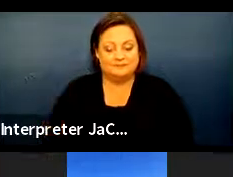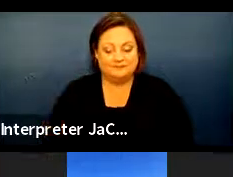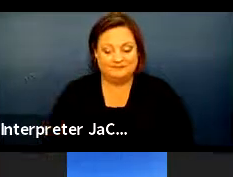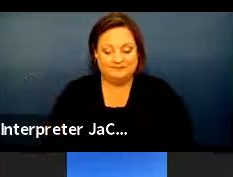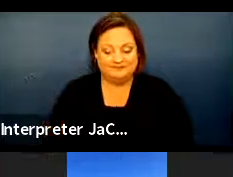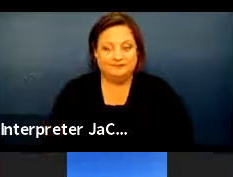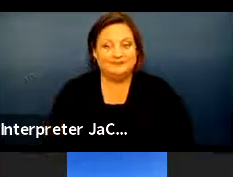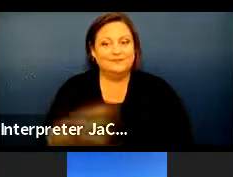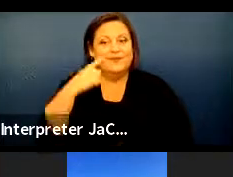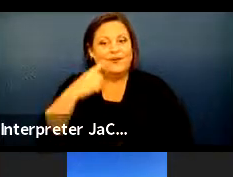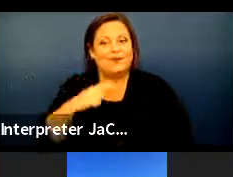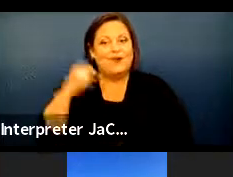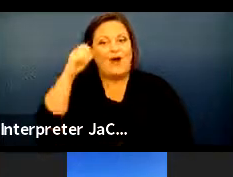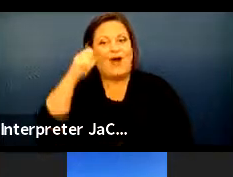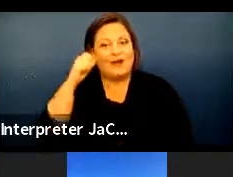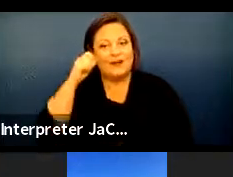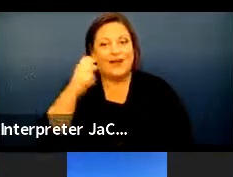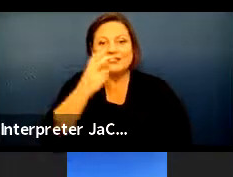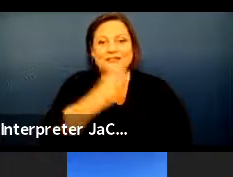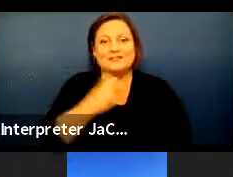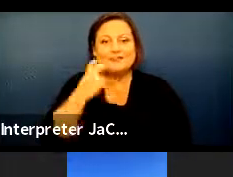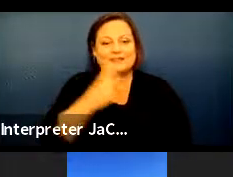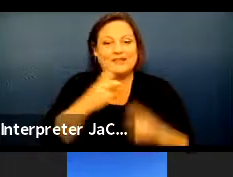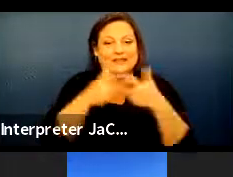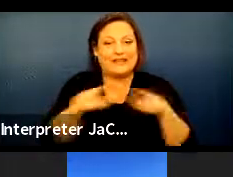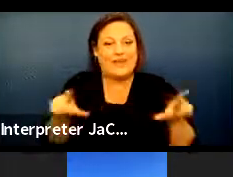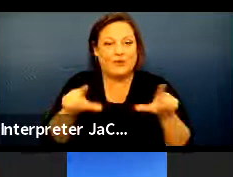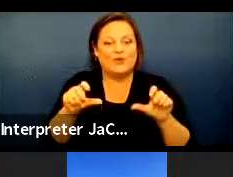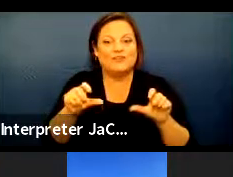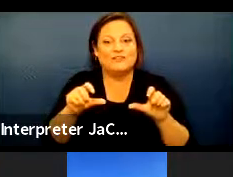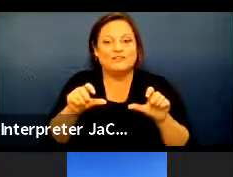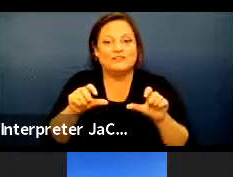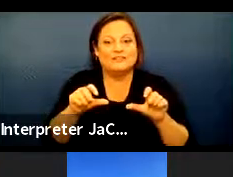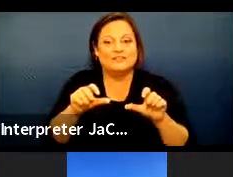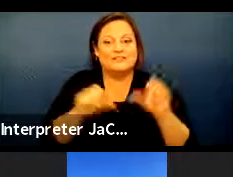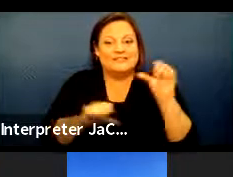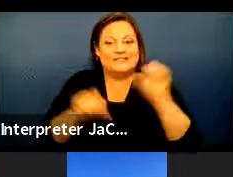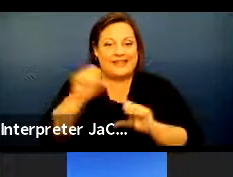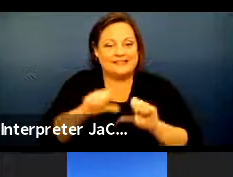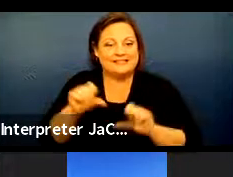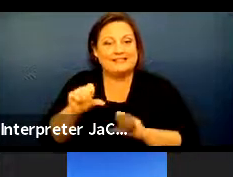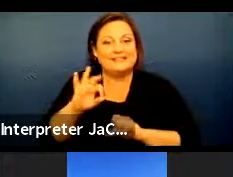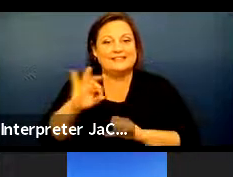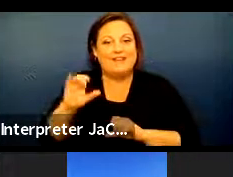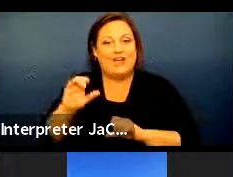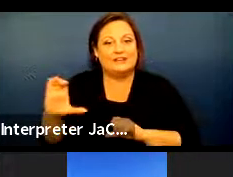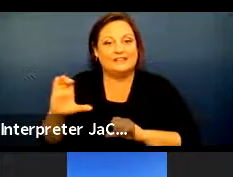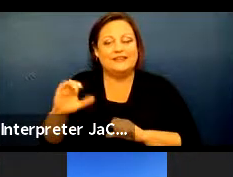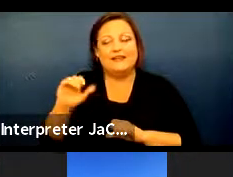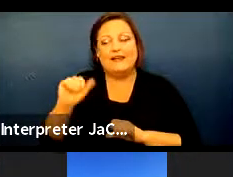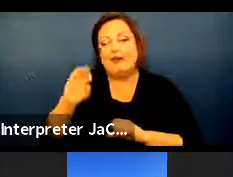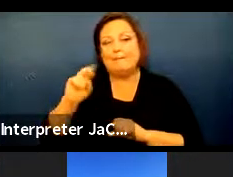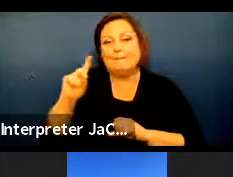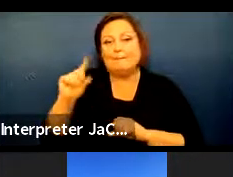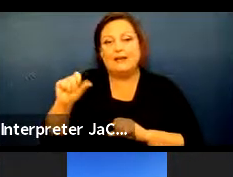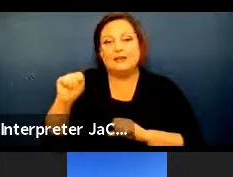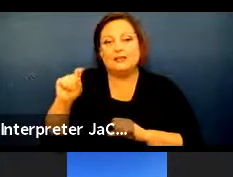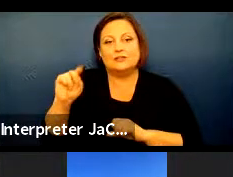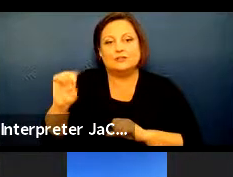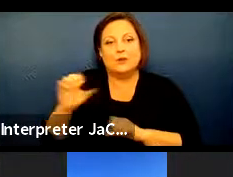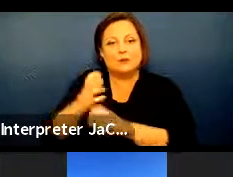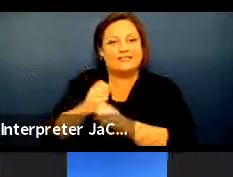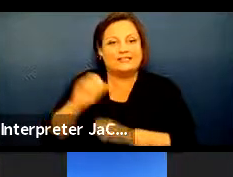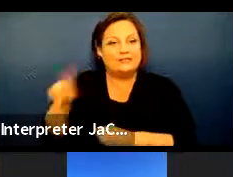On behalf of the Audiology and Speech Language Sciences faculty, I'm proud to hood Amanda Stone as she receives her Doctor of Audiology